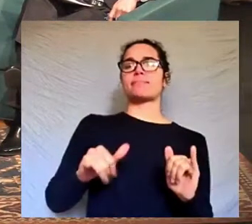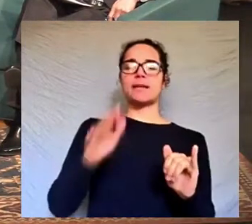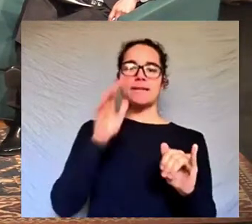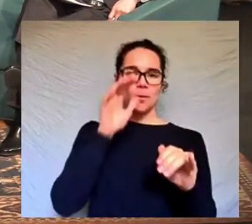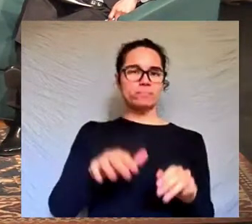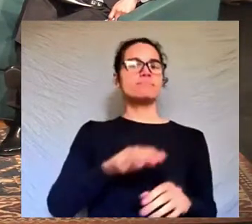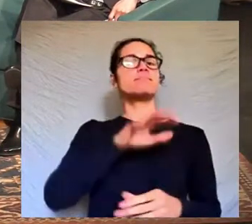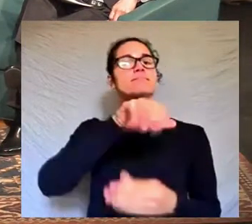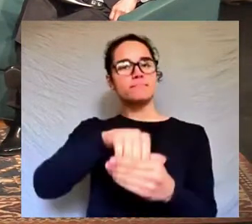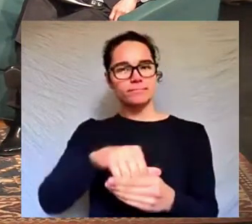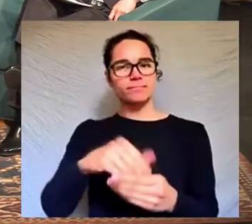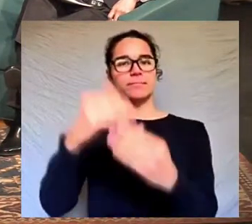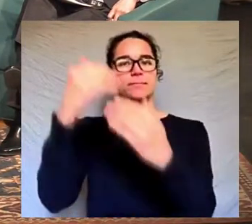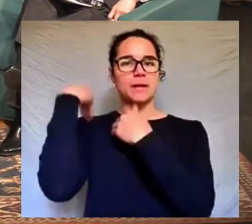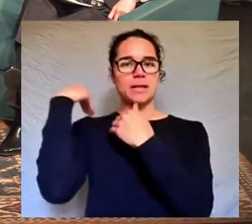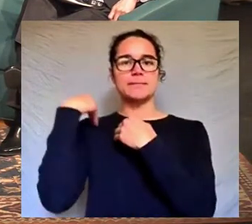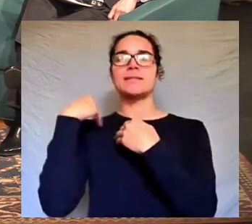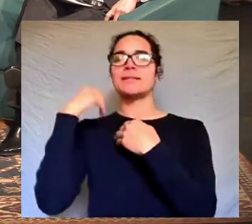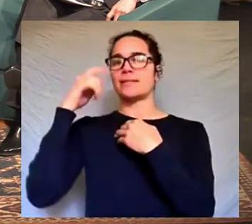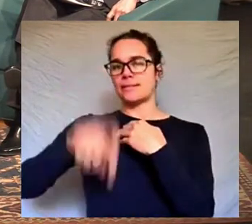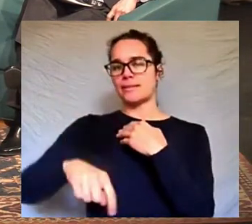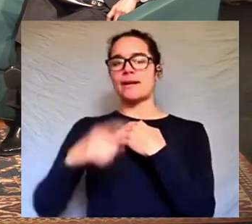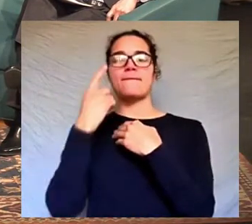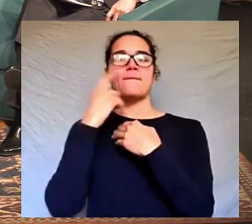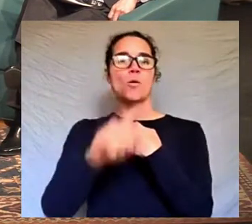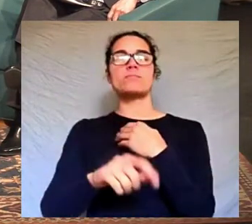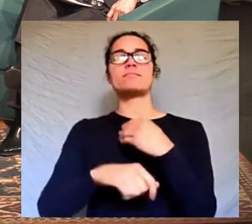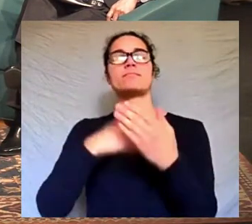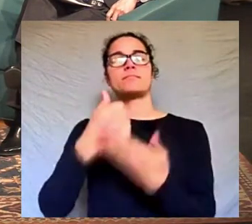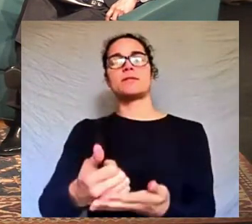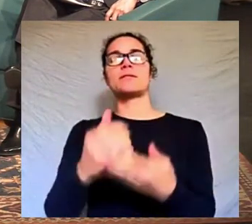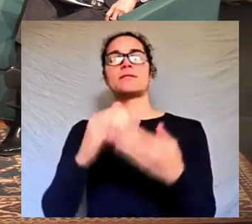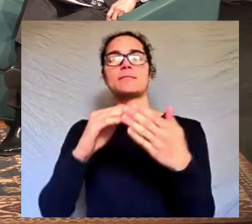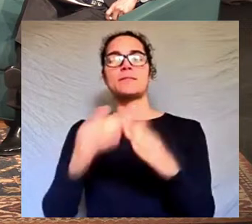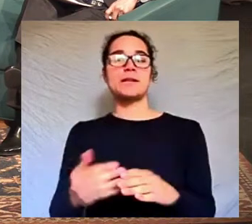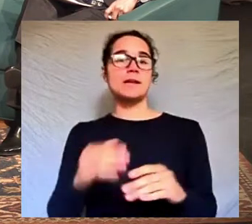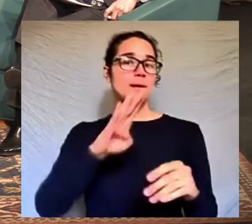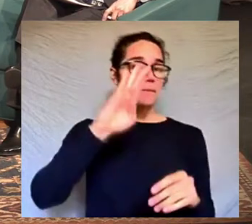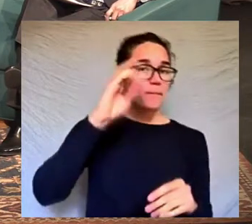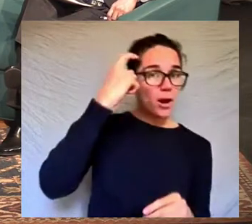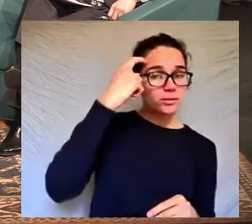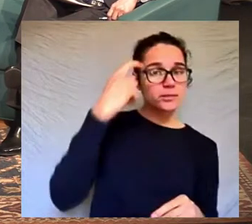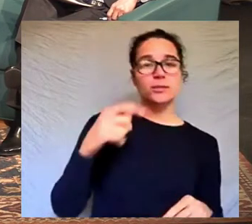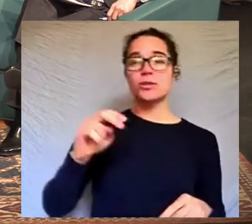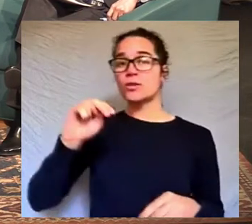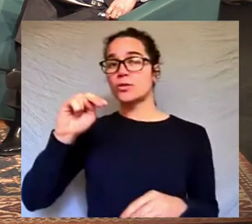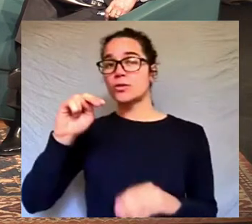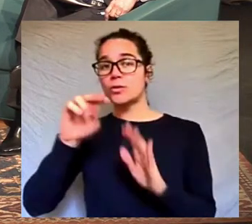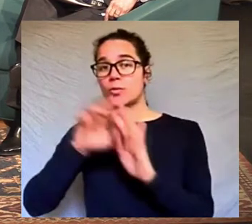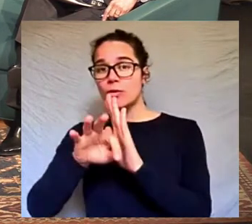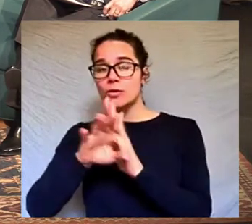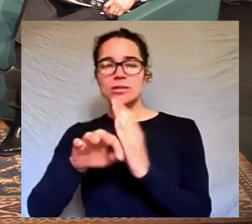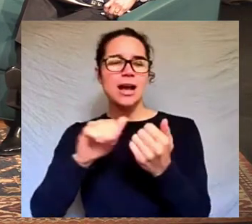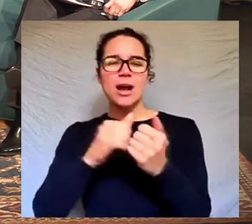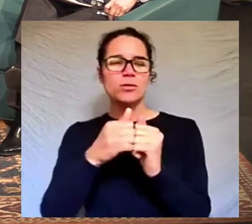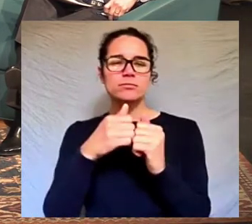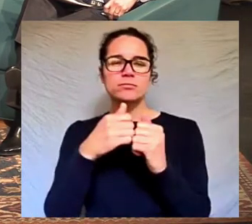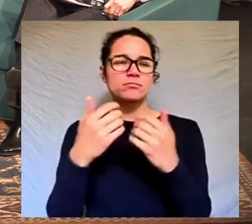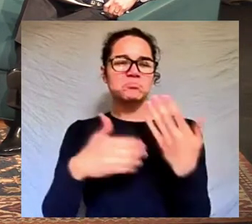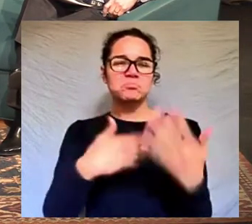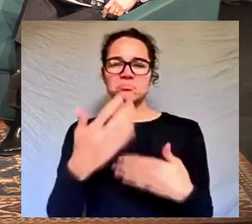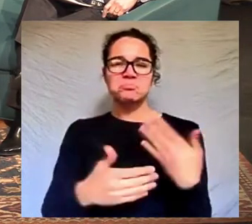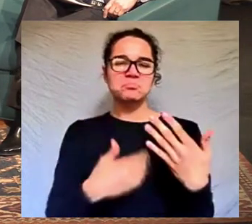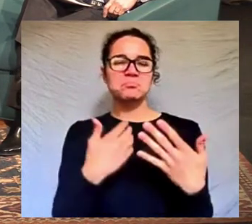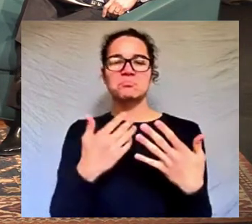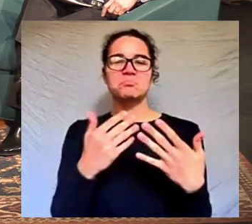place or the Bronx phase of your life. I should say that most civic